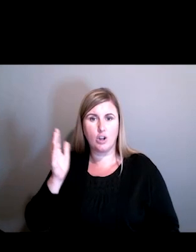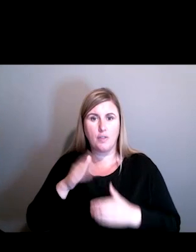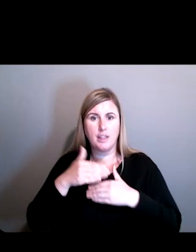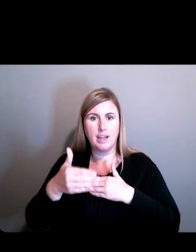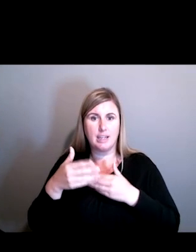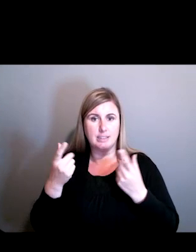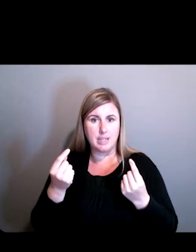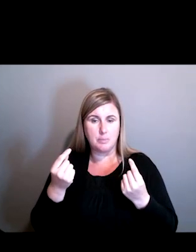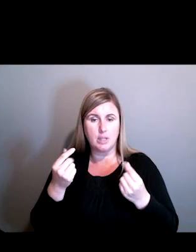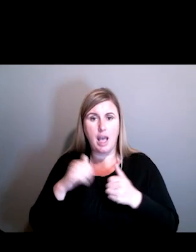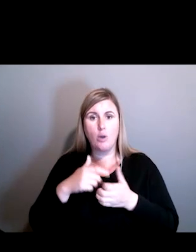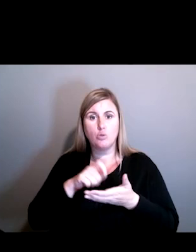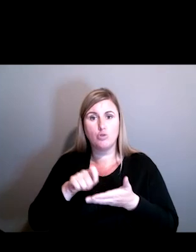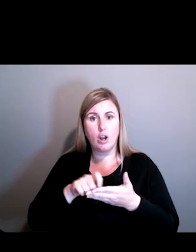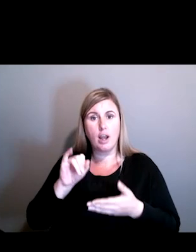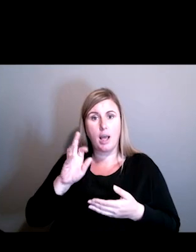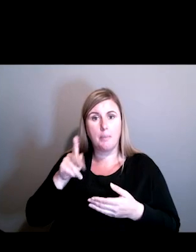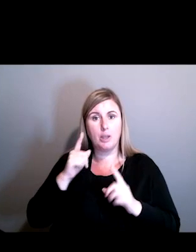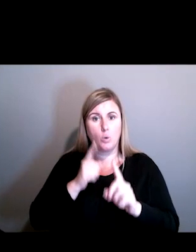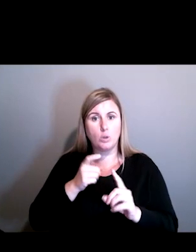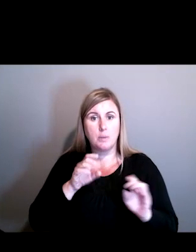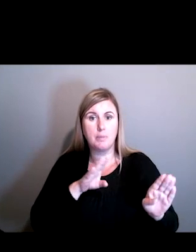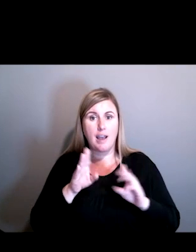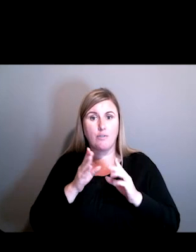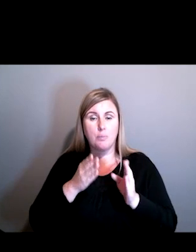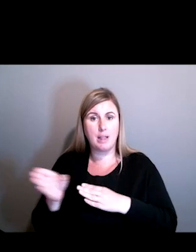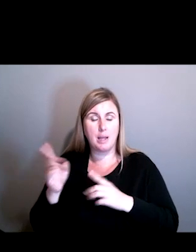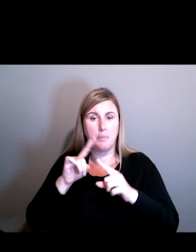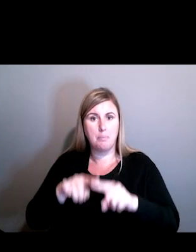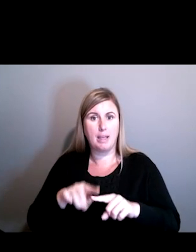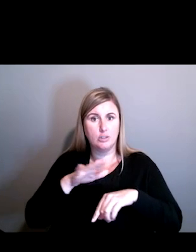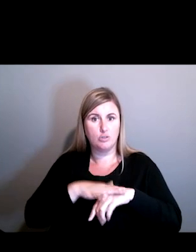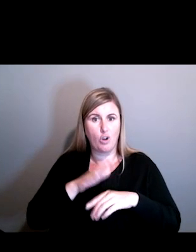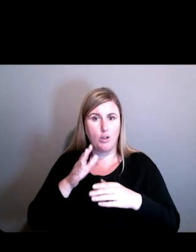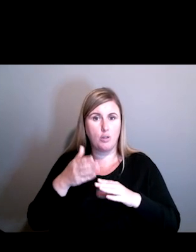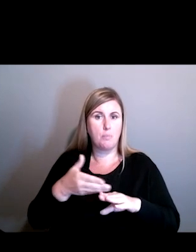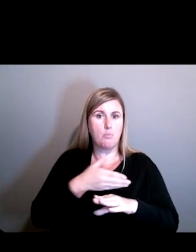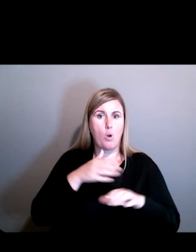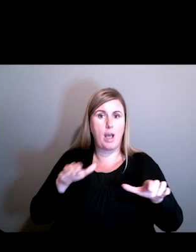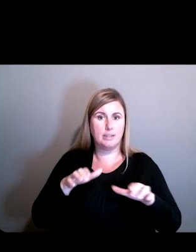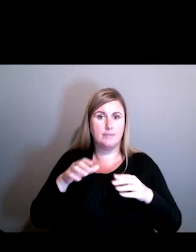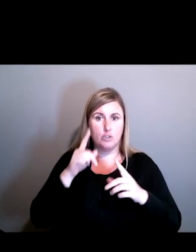write IEP goals and behavior plans based on these proactive strategies.